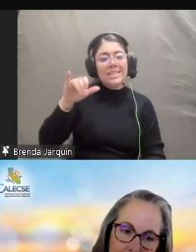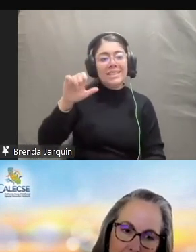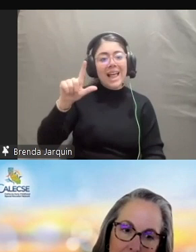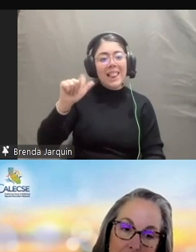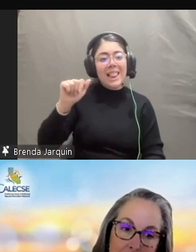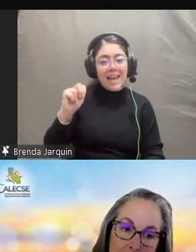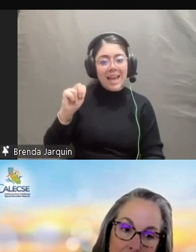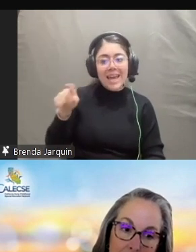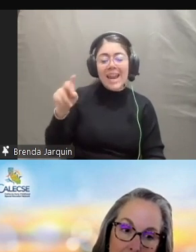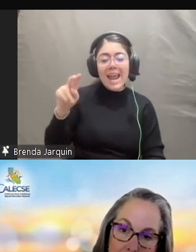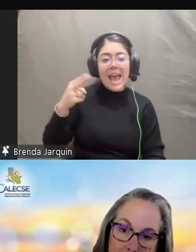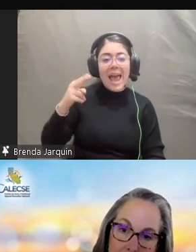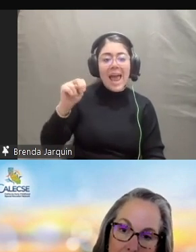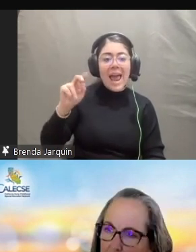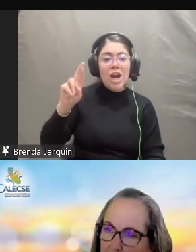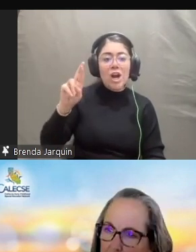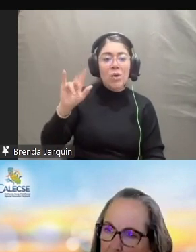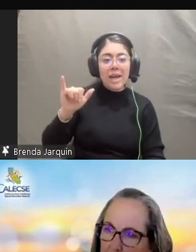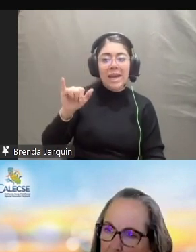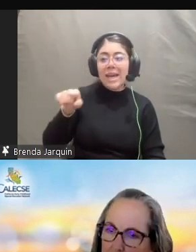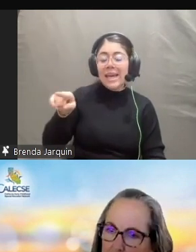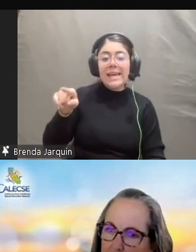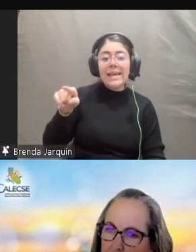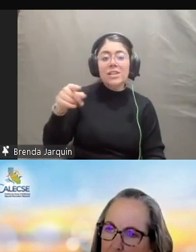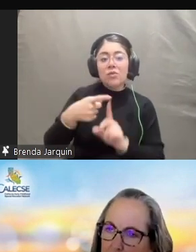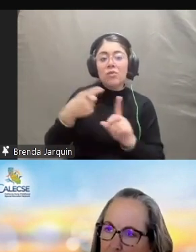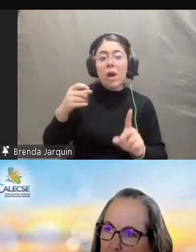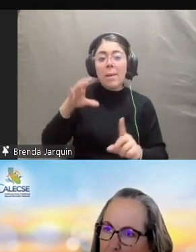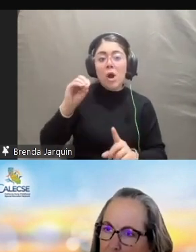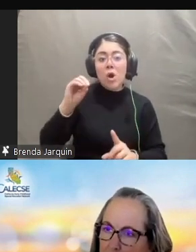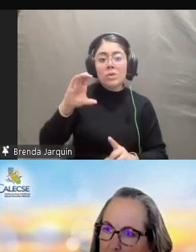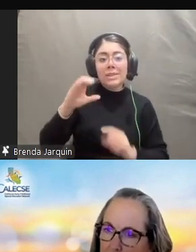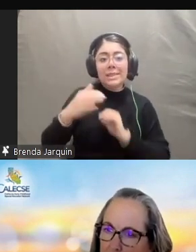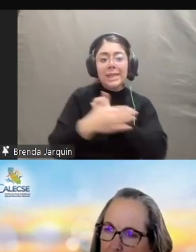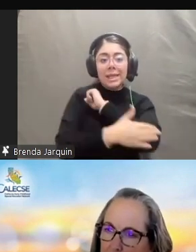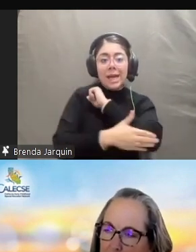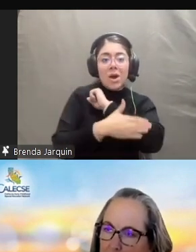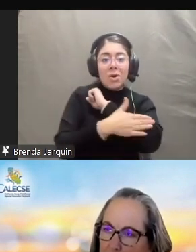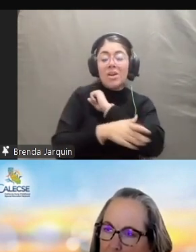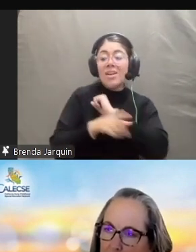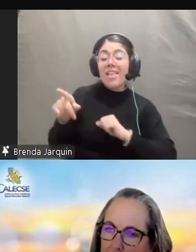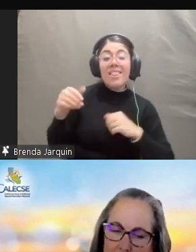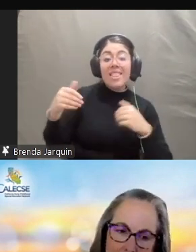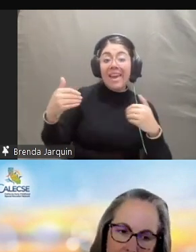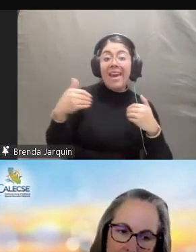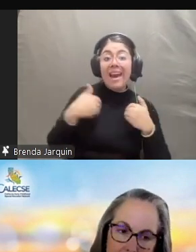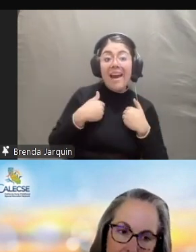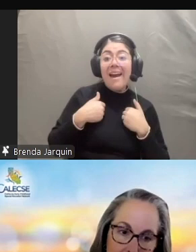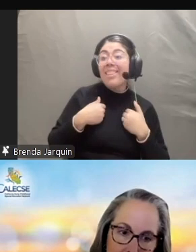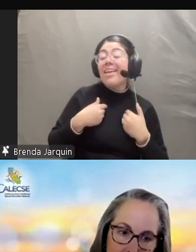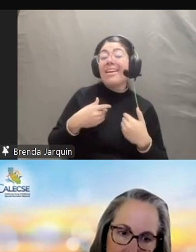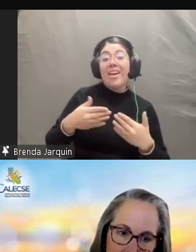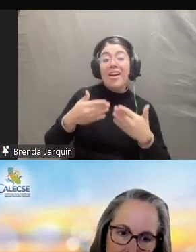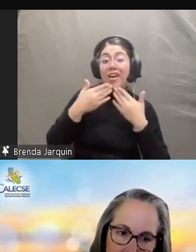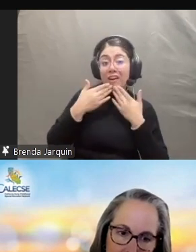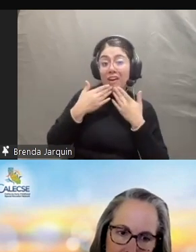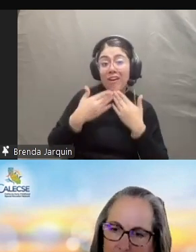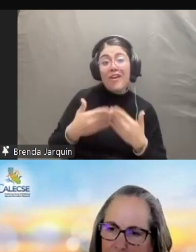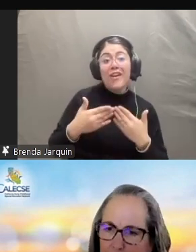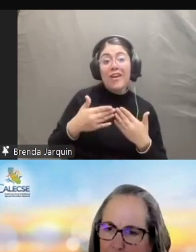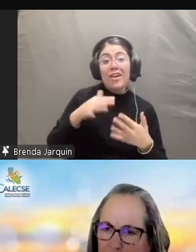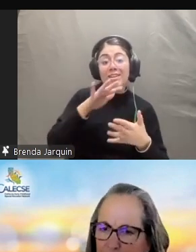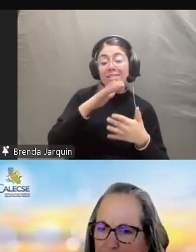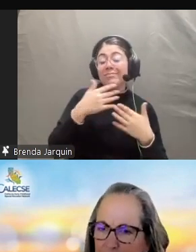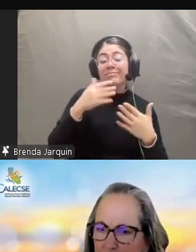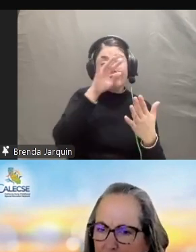the layout that they had. It was very clean and simple. So that was even a first agreement we had to have. Like, what is this going to look